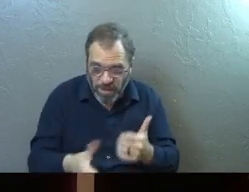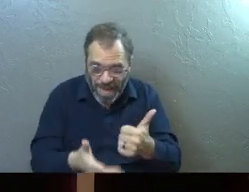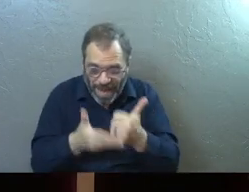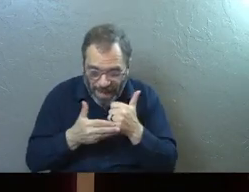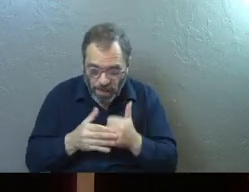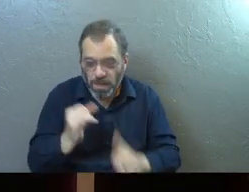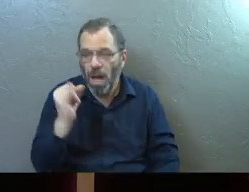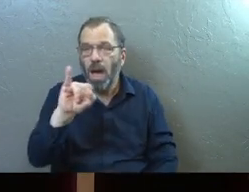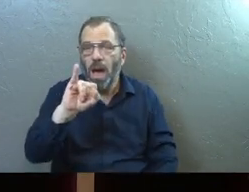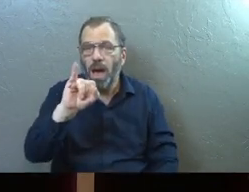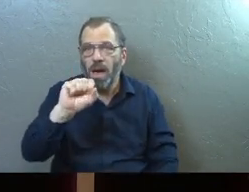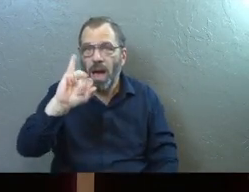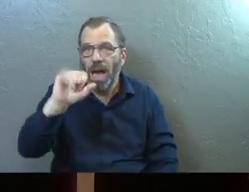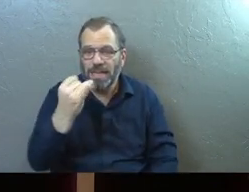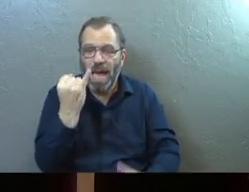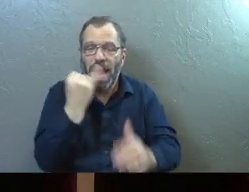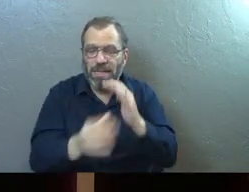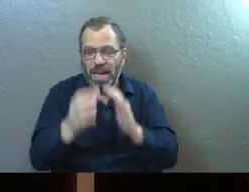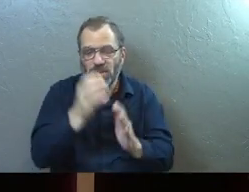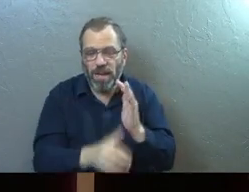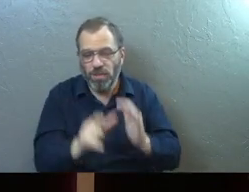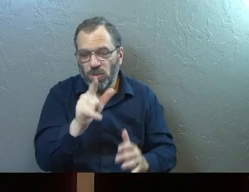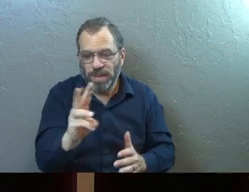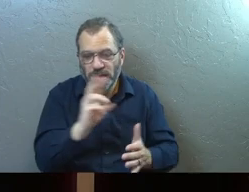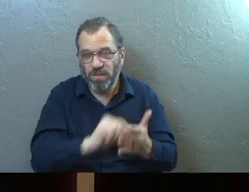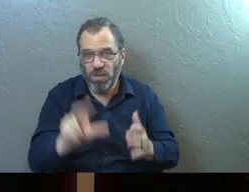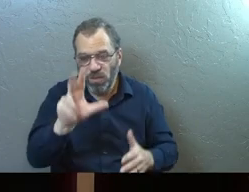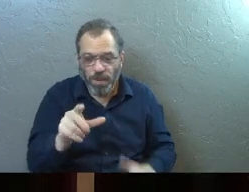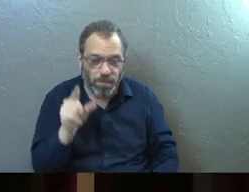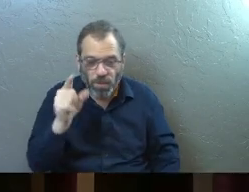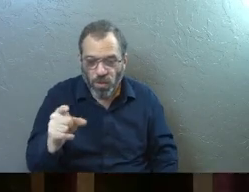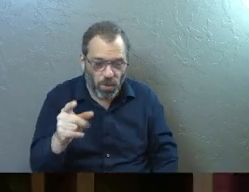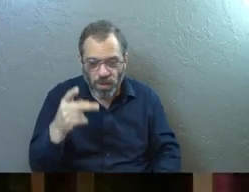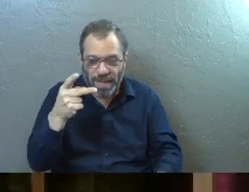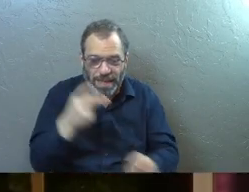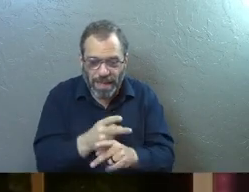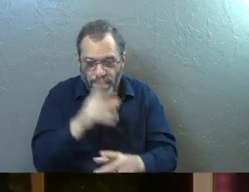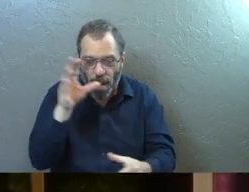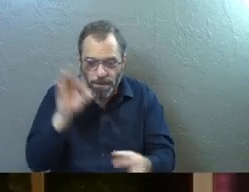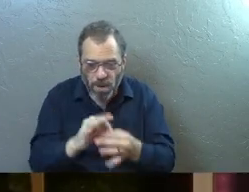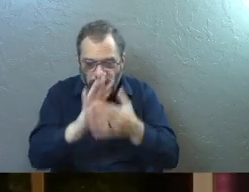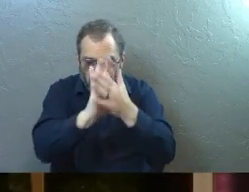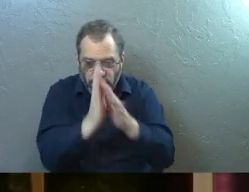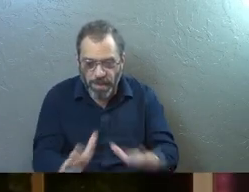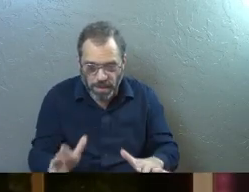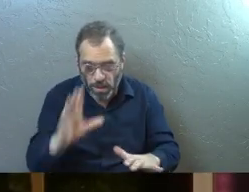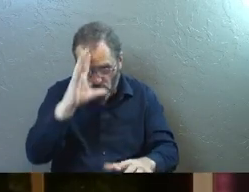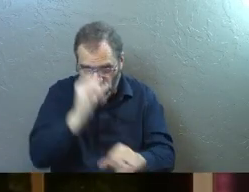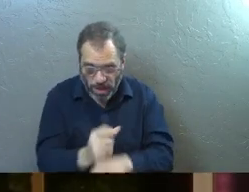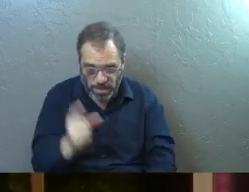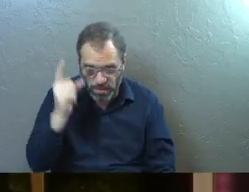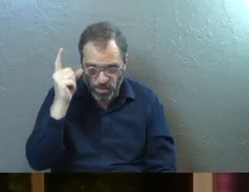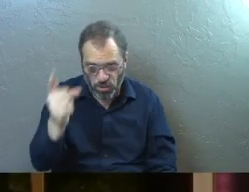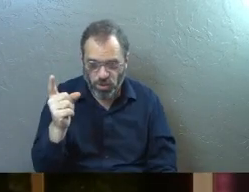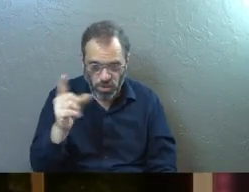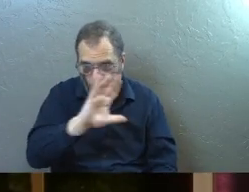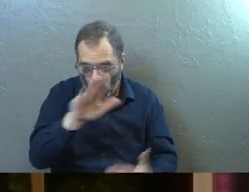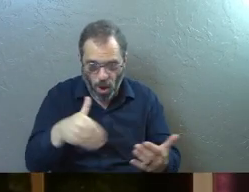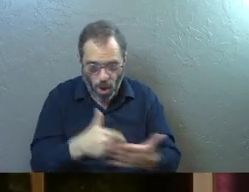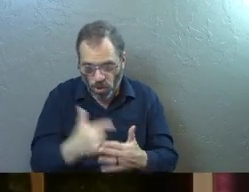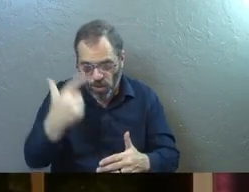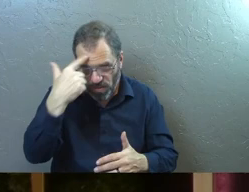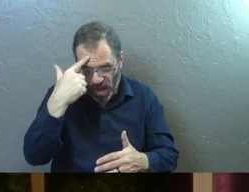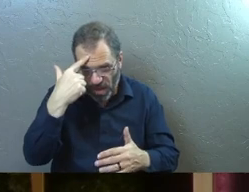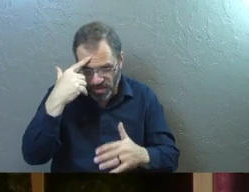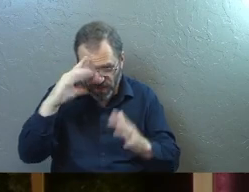helpful. This is Isaiah chapter 26, verse 3. It says, you will keep in perfect peace all who trust in you, all whose